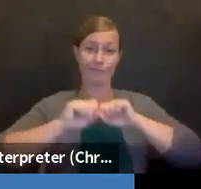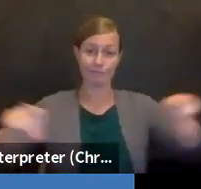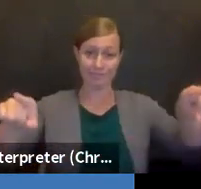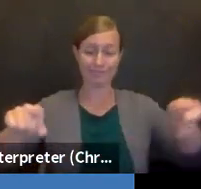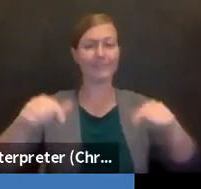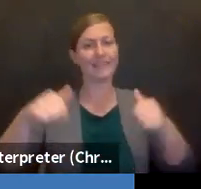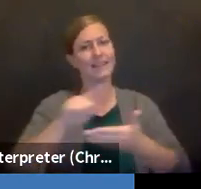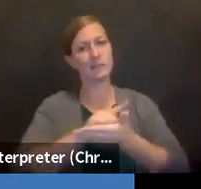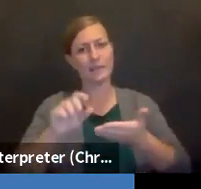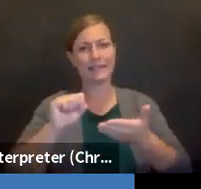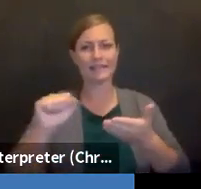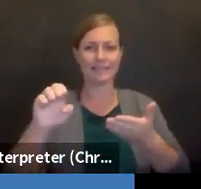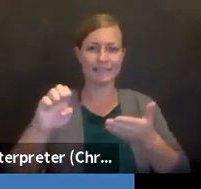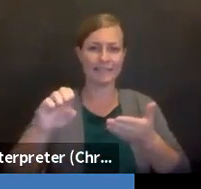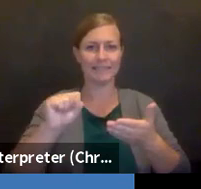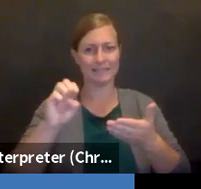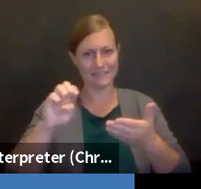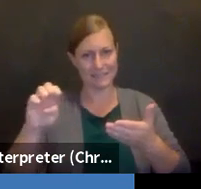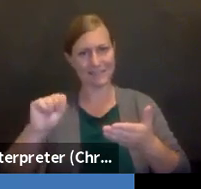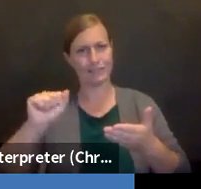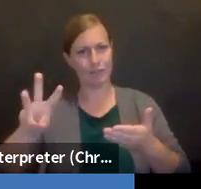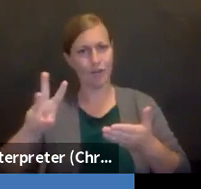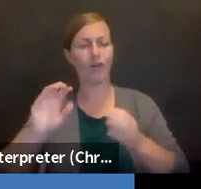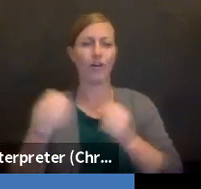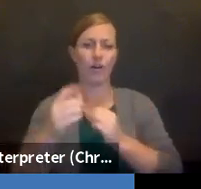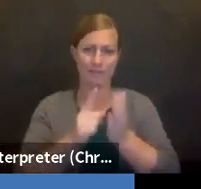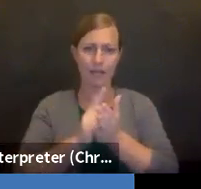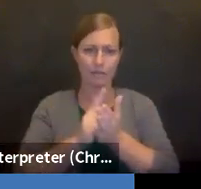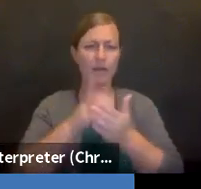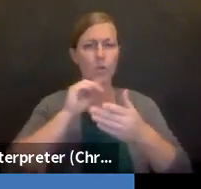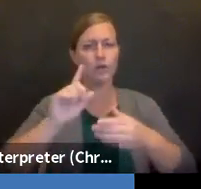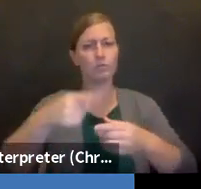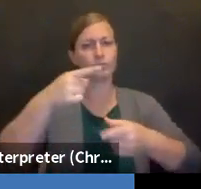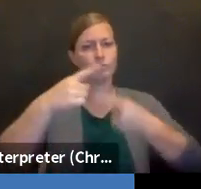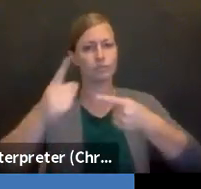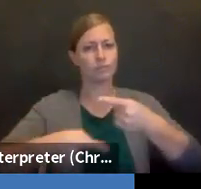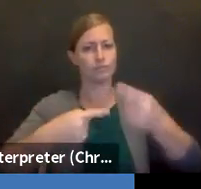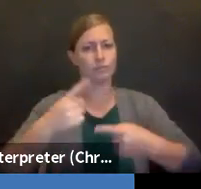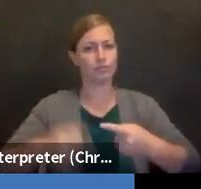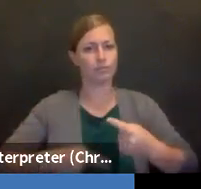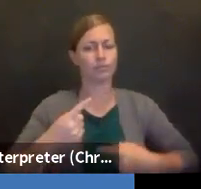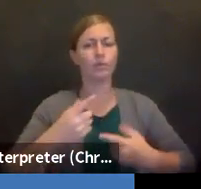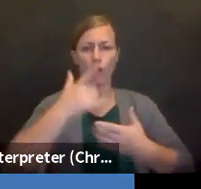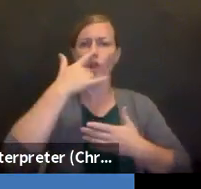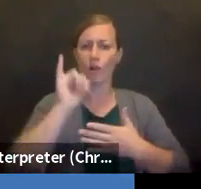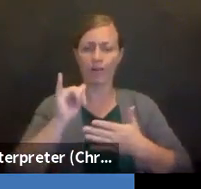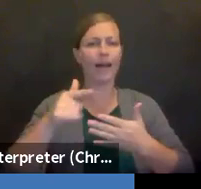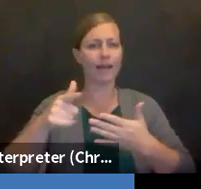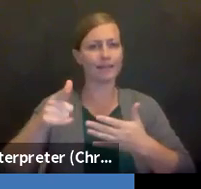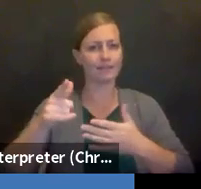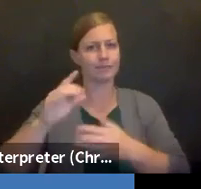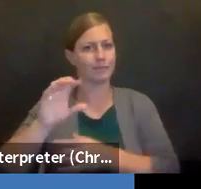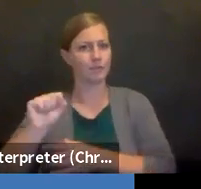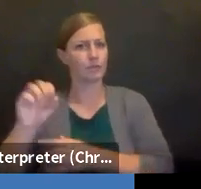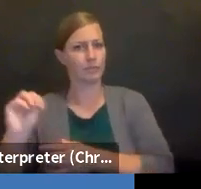week in Seesaw and Seesaw office hours, and they will come up as a list here. It is very similar to a stream. The newest ones will